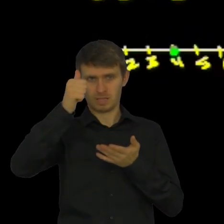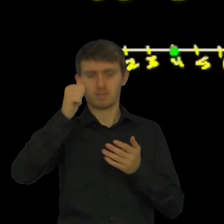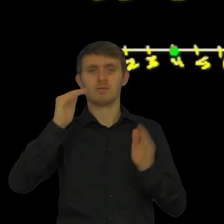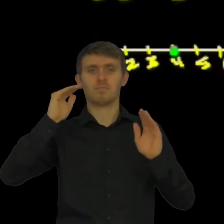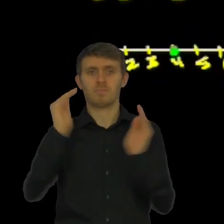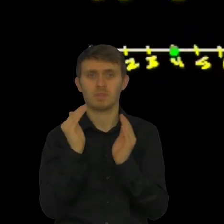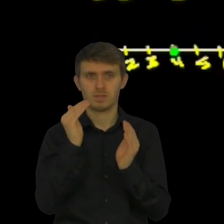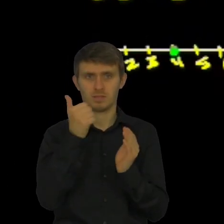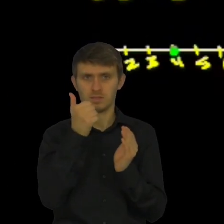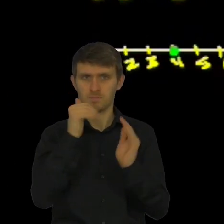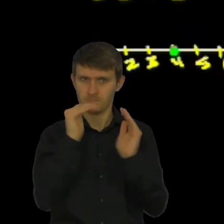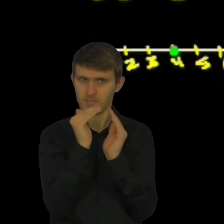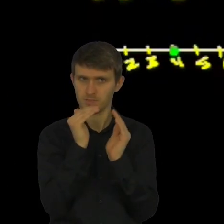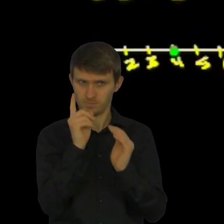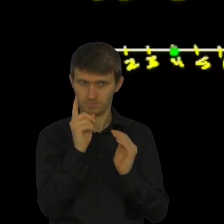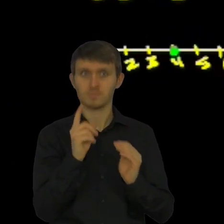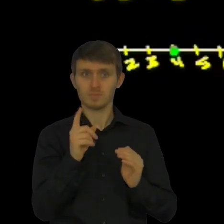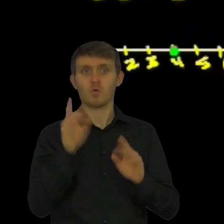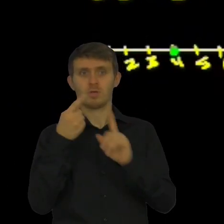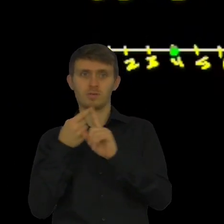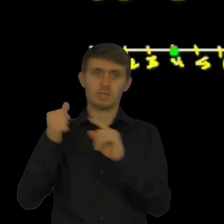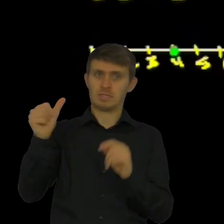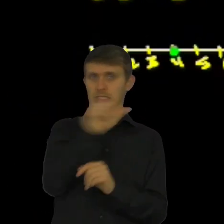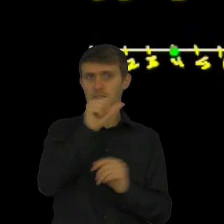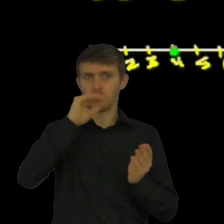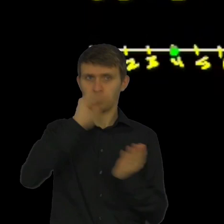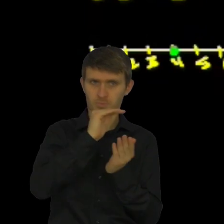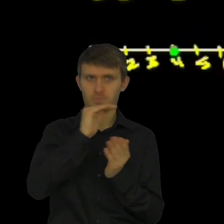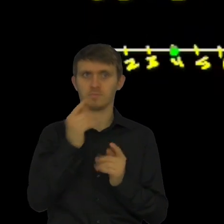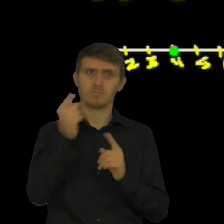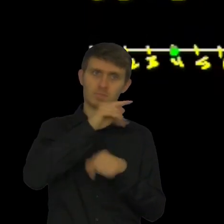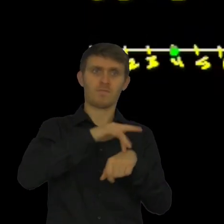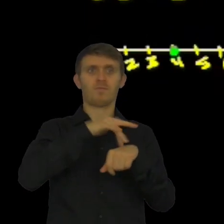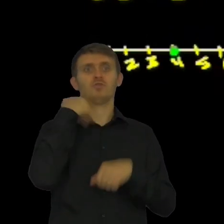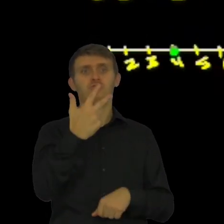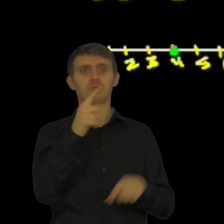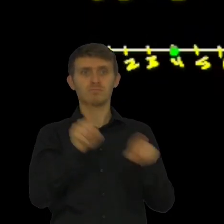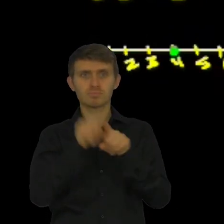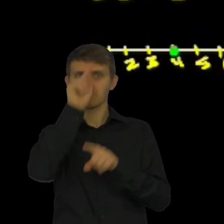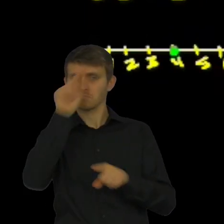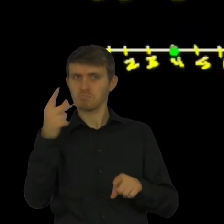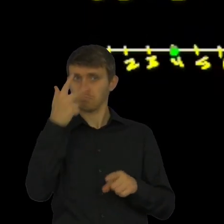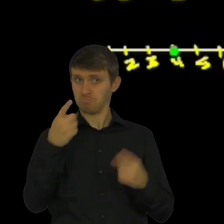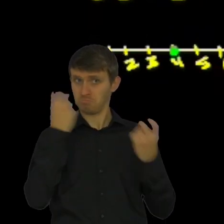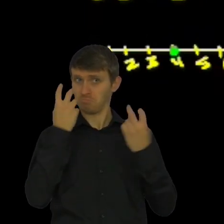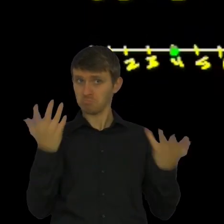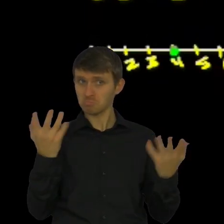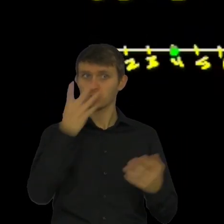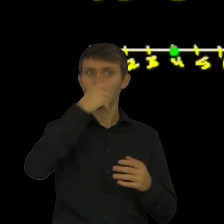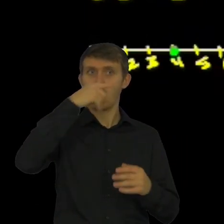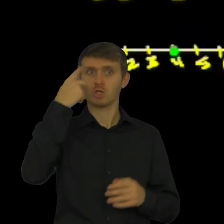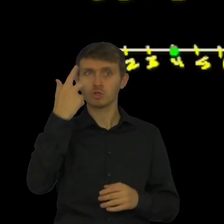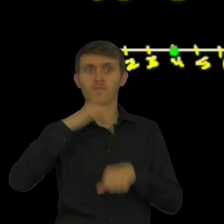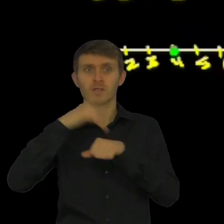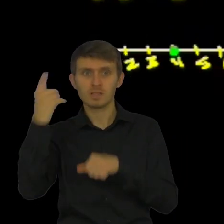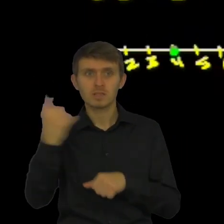one smaller we go back one we get three either way works but isn't this interesting four minus 3 is equal to